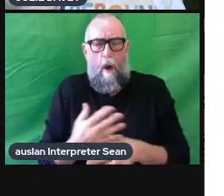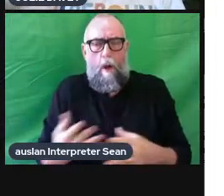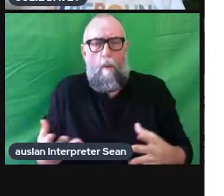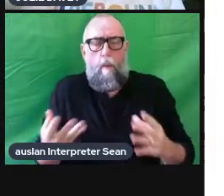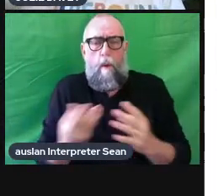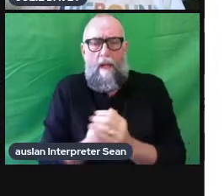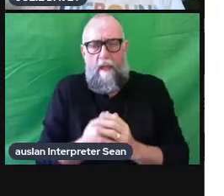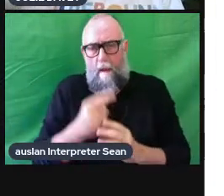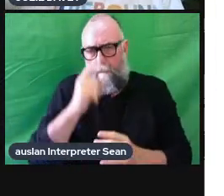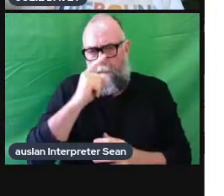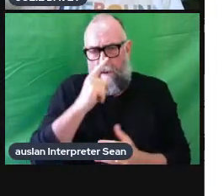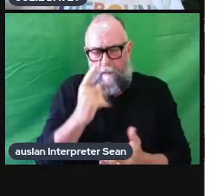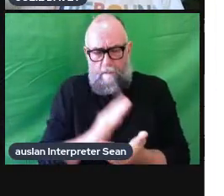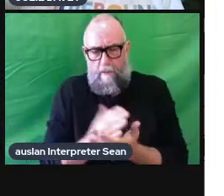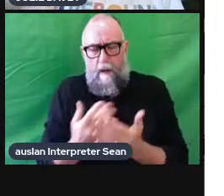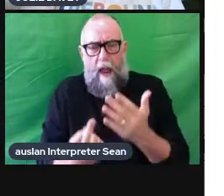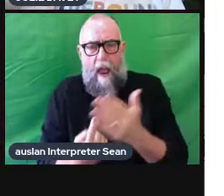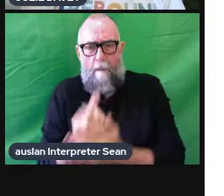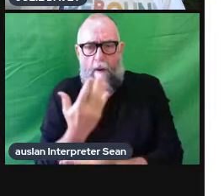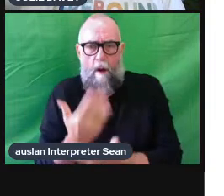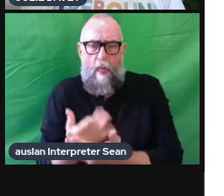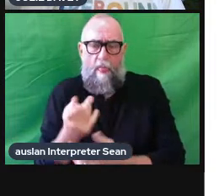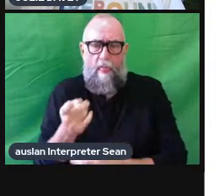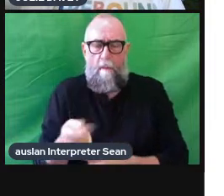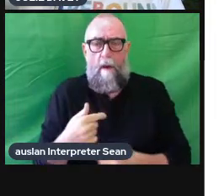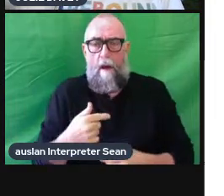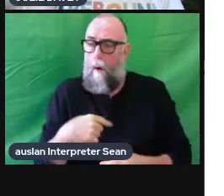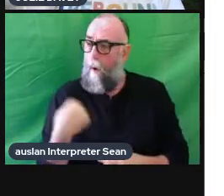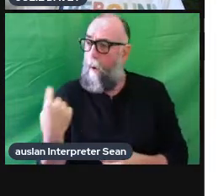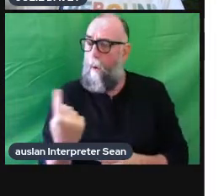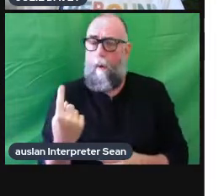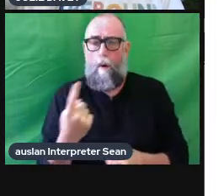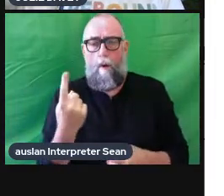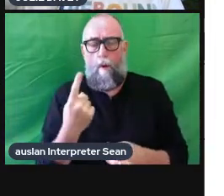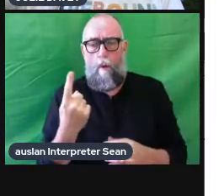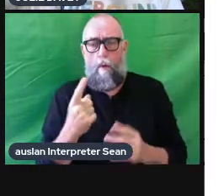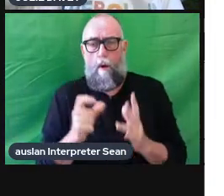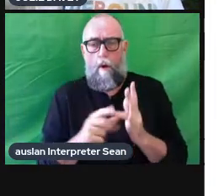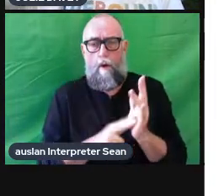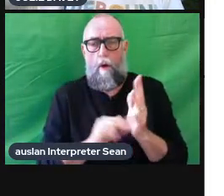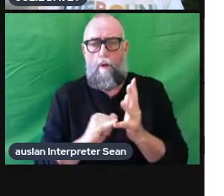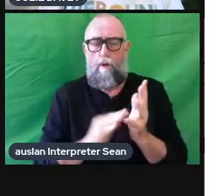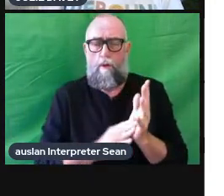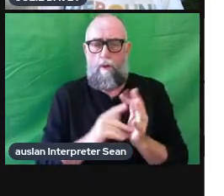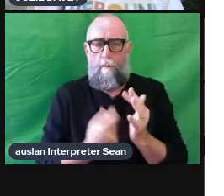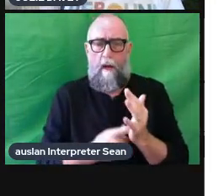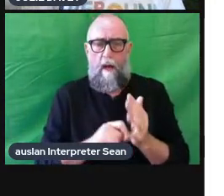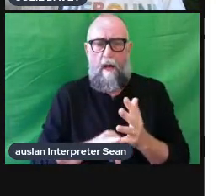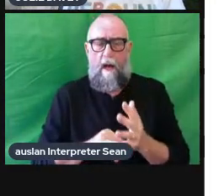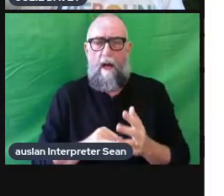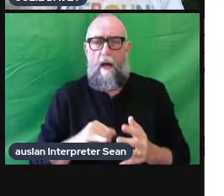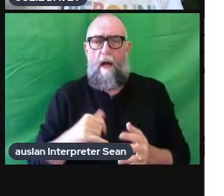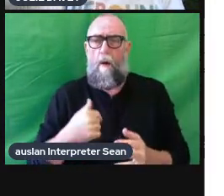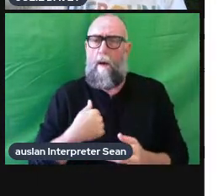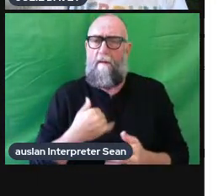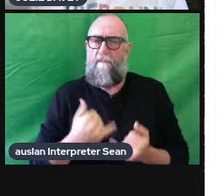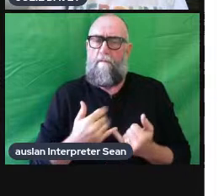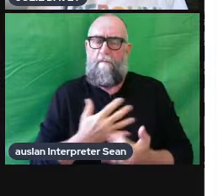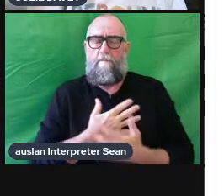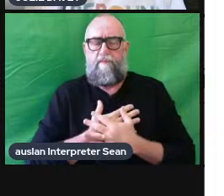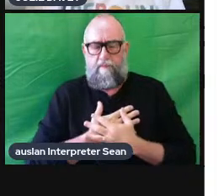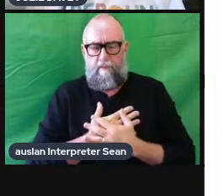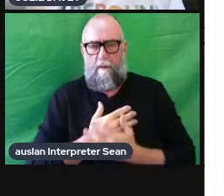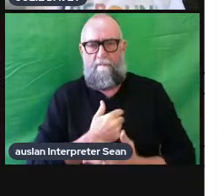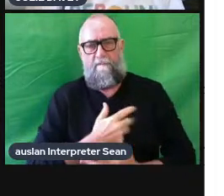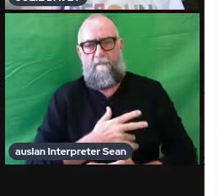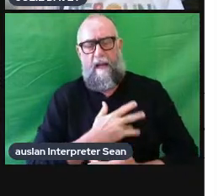felt very valued and our input was sought on a kind of granular level. So how did we achieve